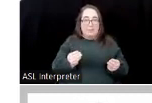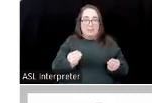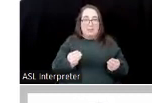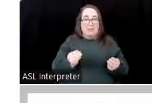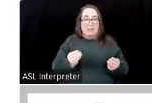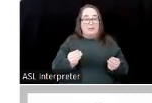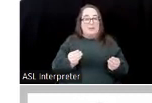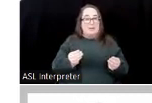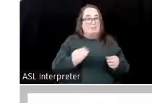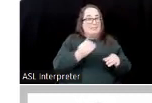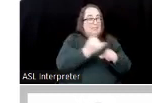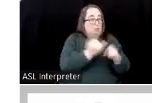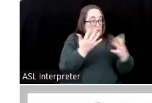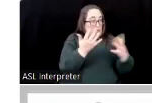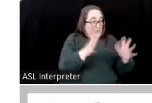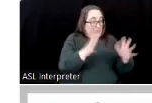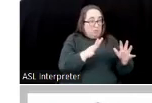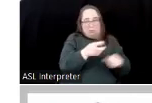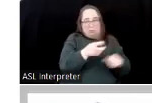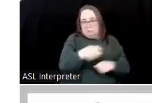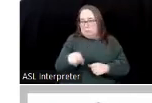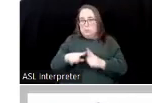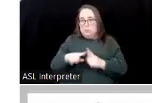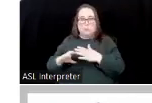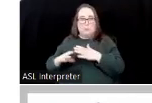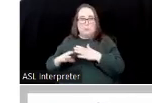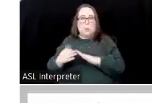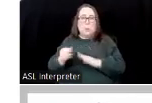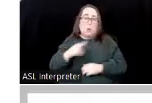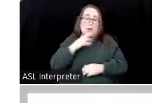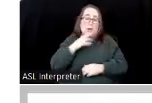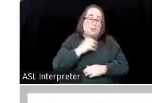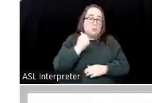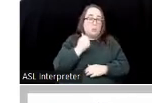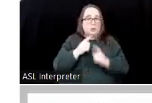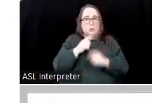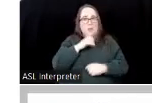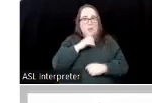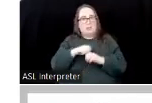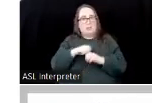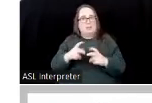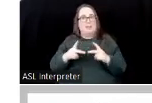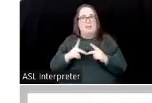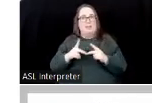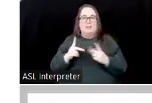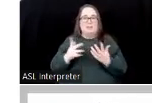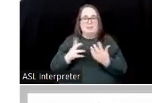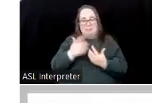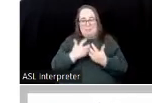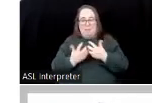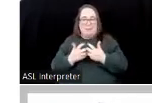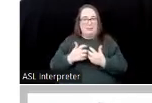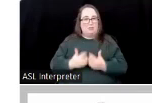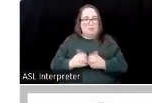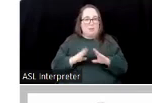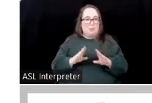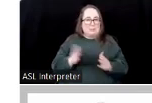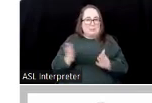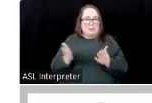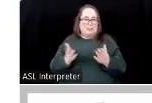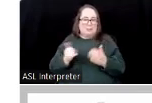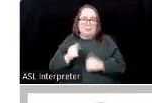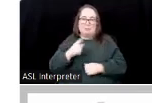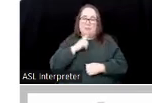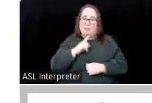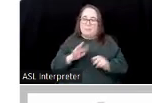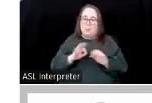entering the community, or who are aging and wish to age in place, that it's the combination of housing and services that is the key to their